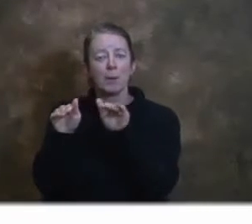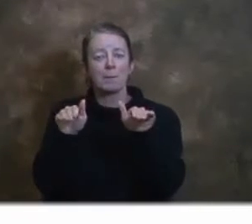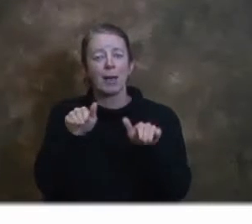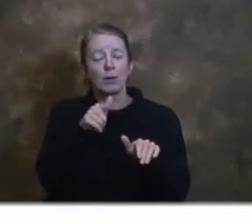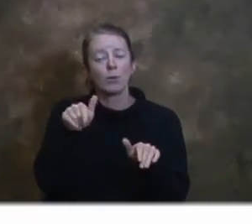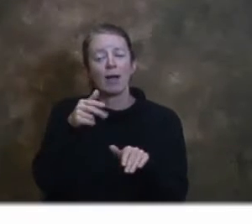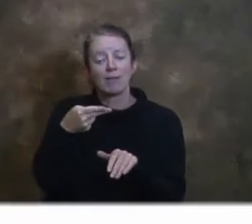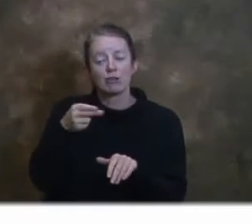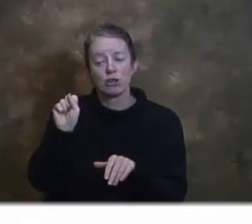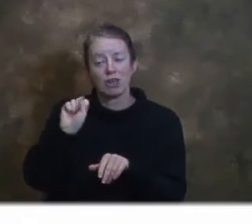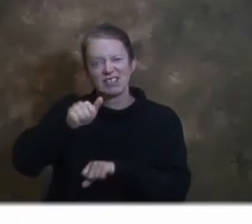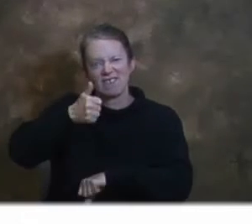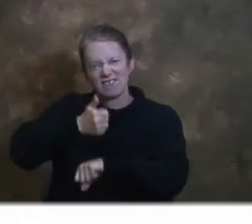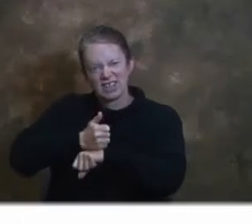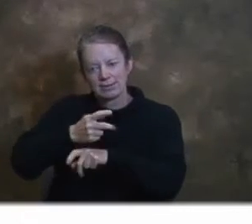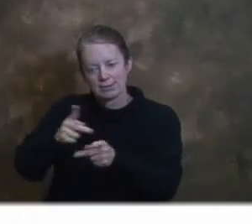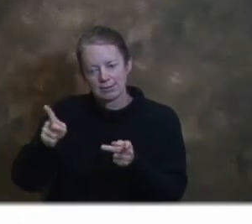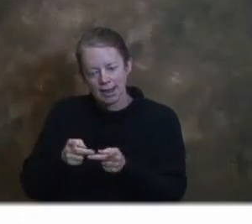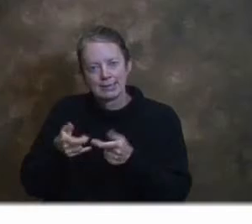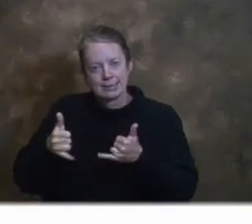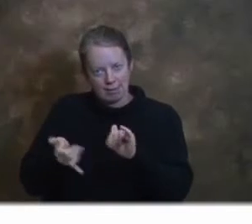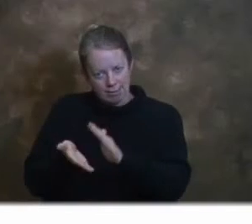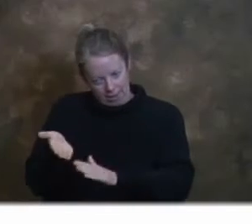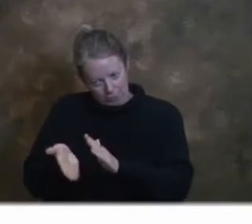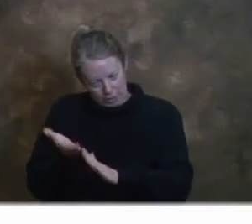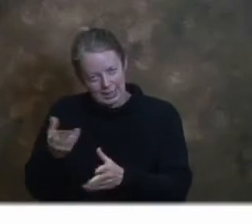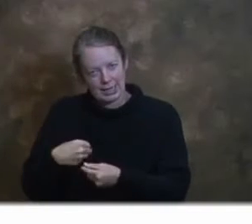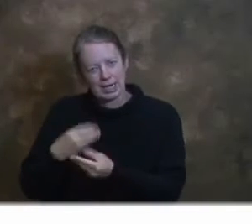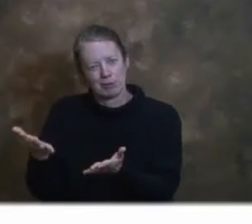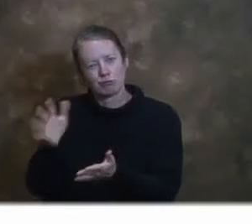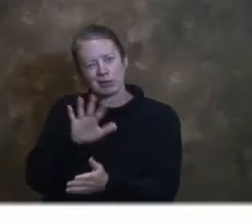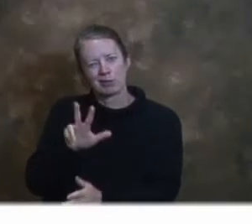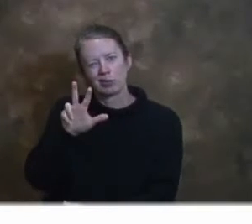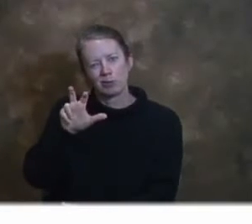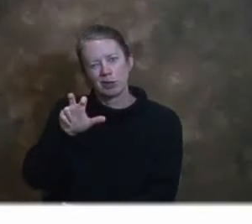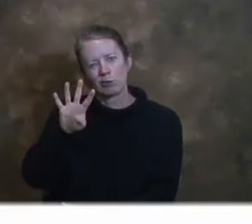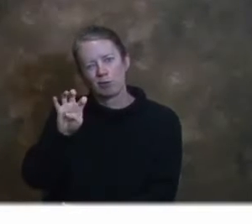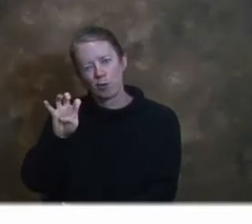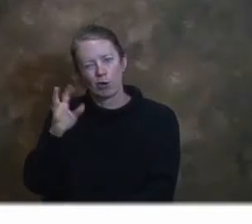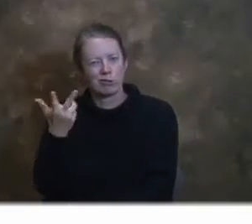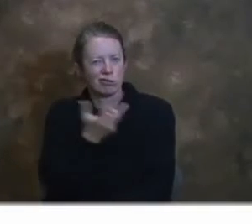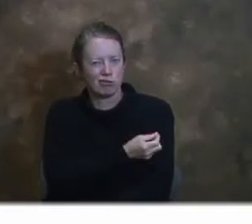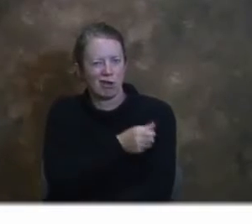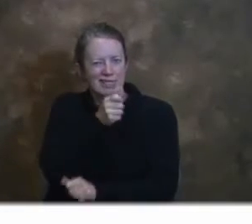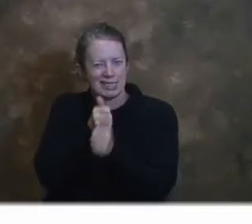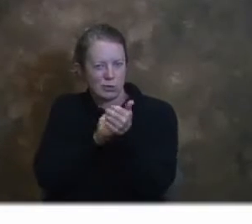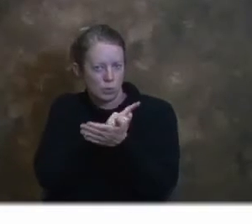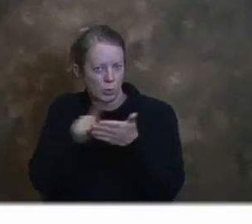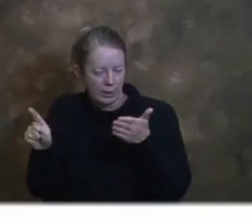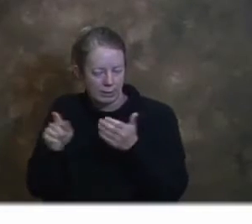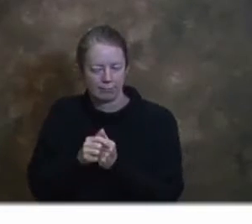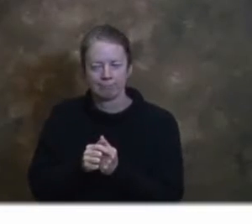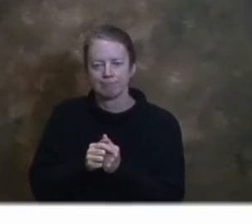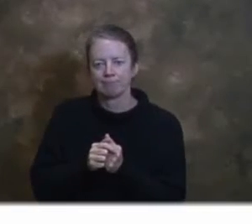fixed sites still operating and administering 300 to 400 doses per week, and